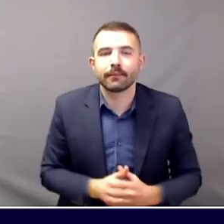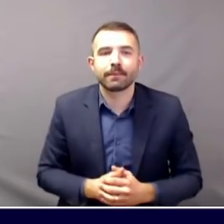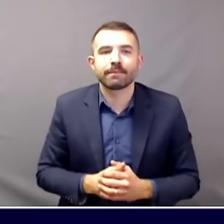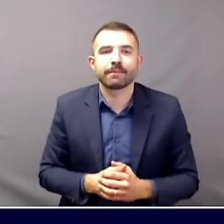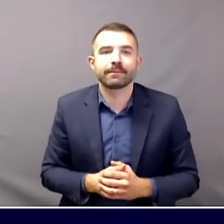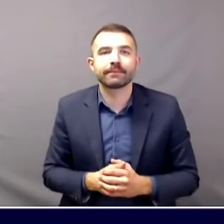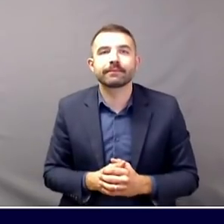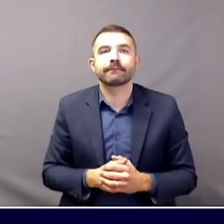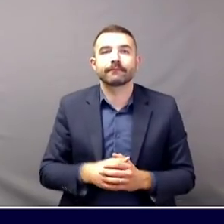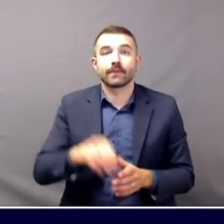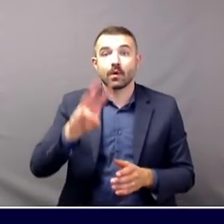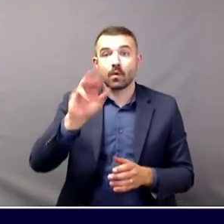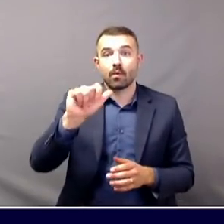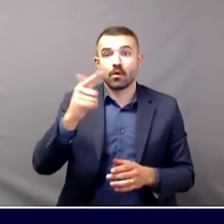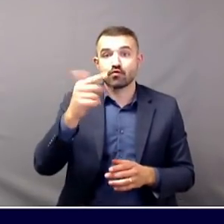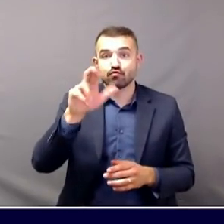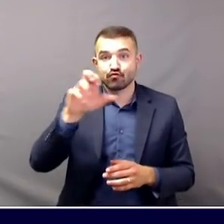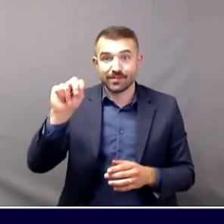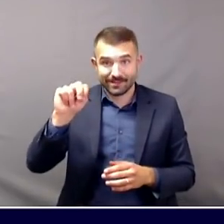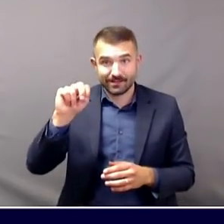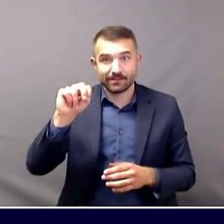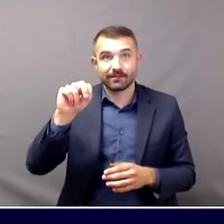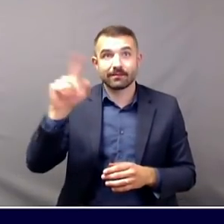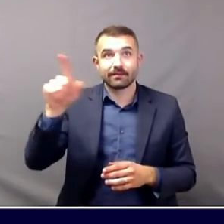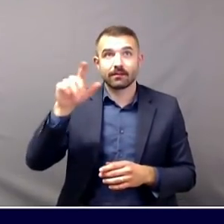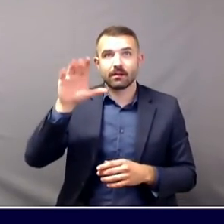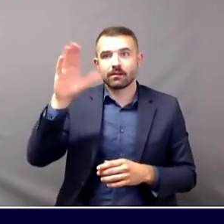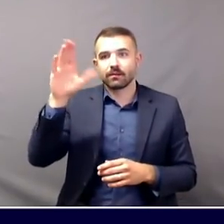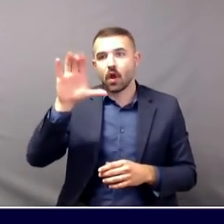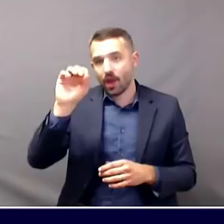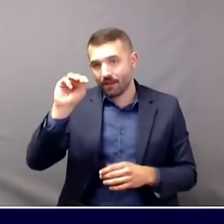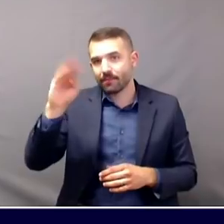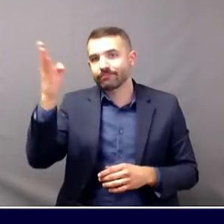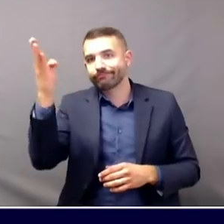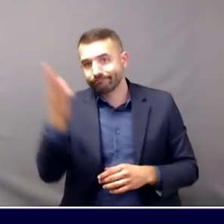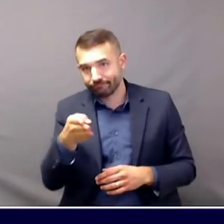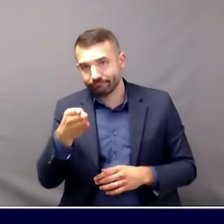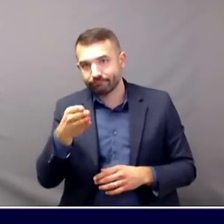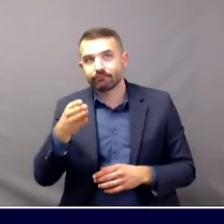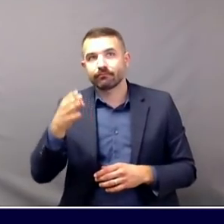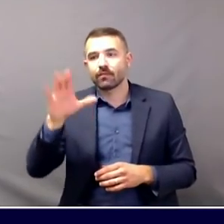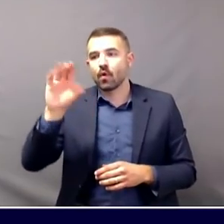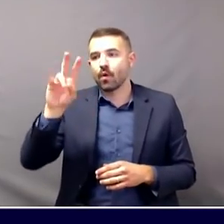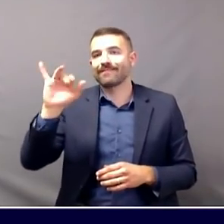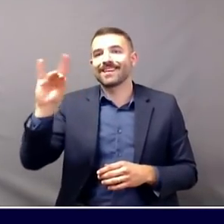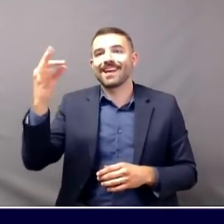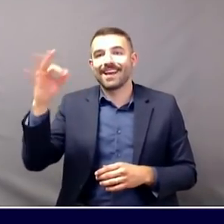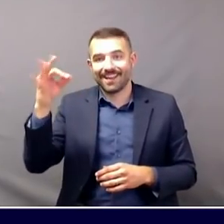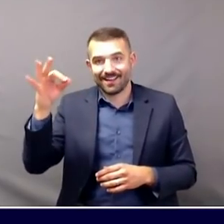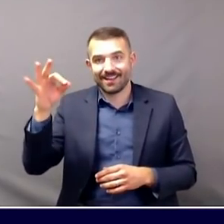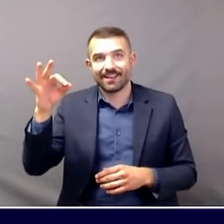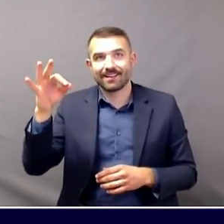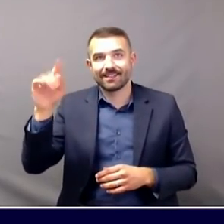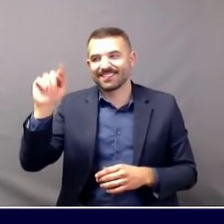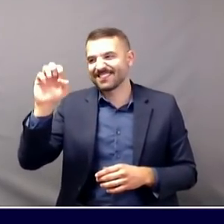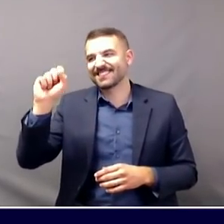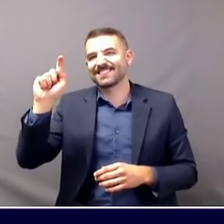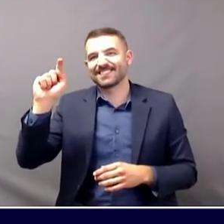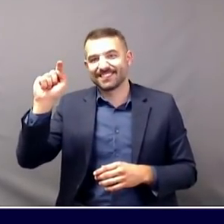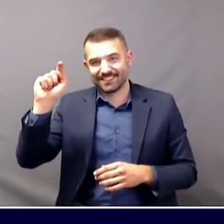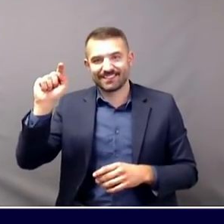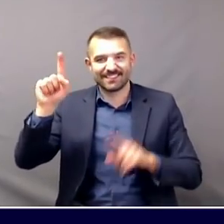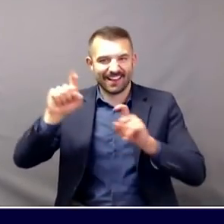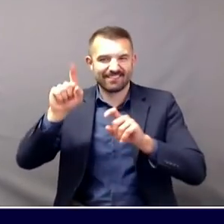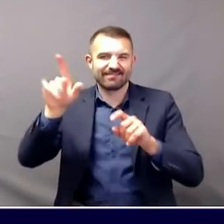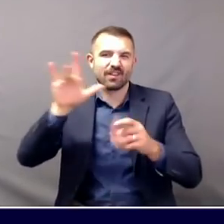walgreens.com/COVID-19 testing. People will self-collect a sample with a nasal swab under the supervision of Walgreens staff